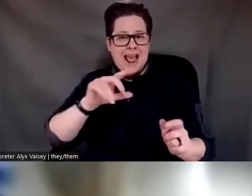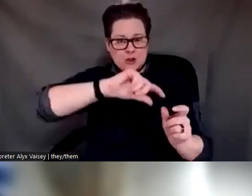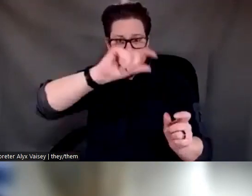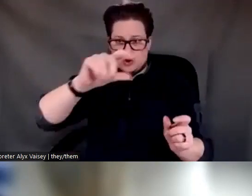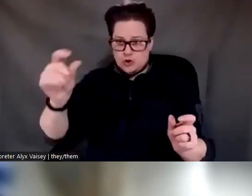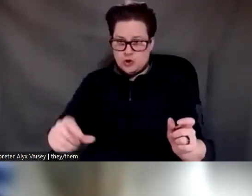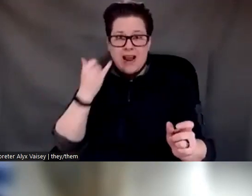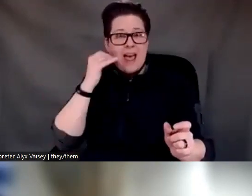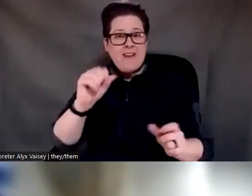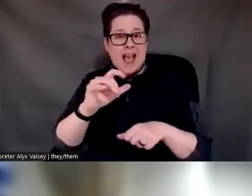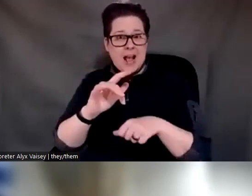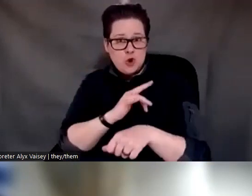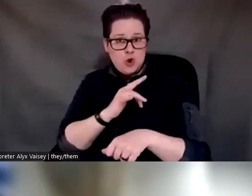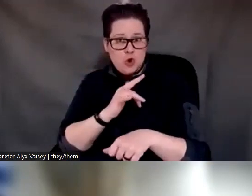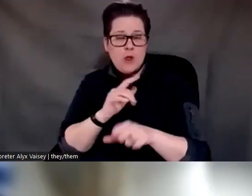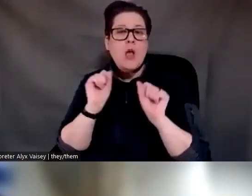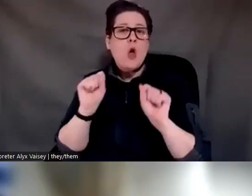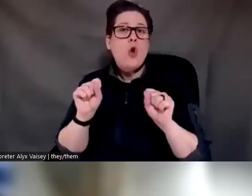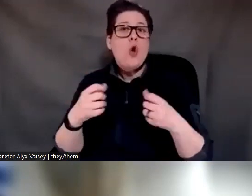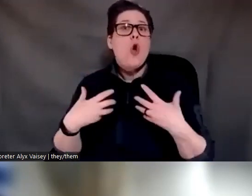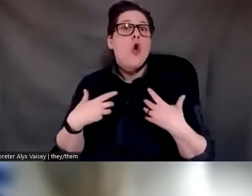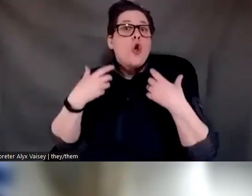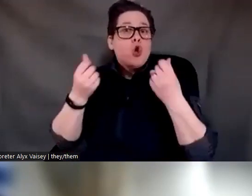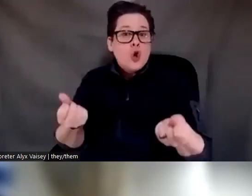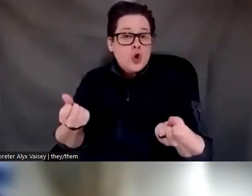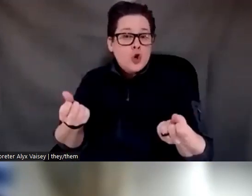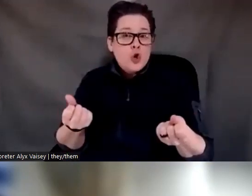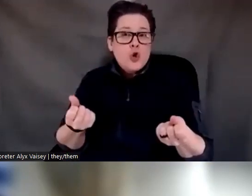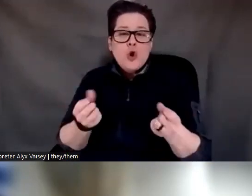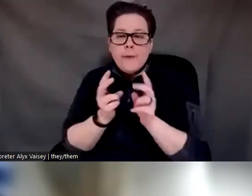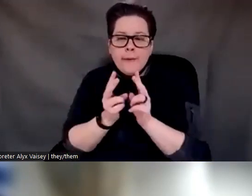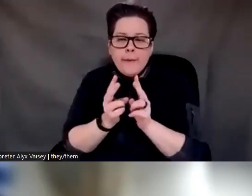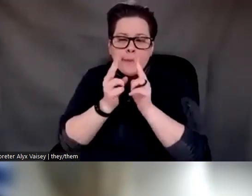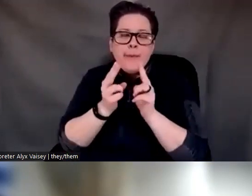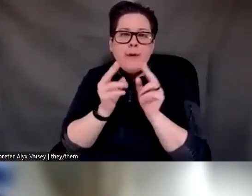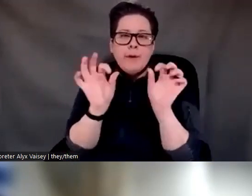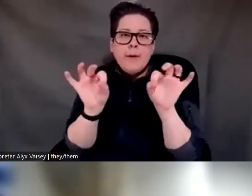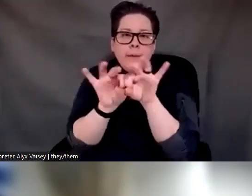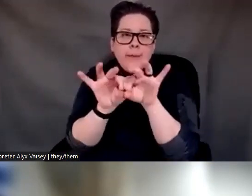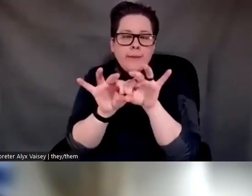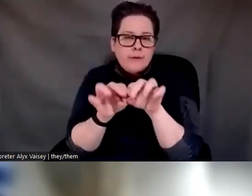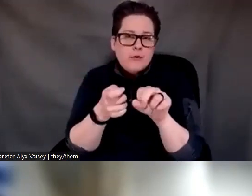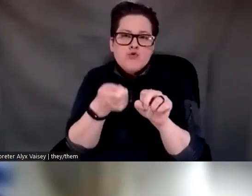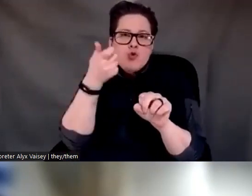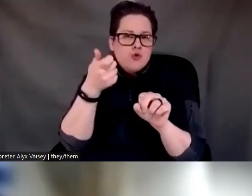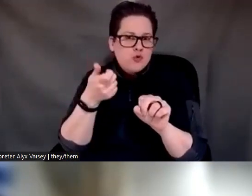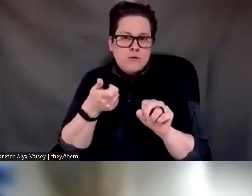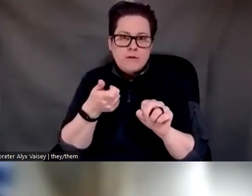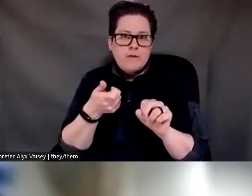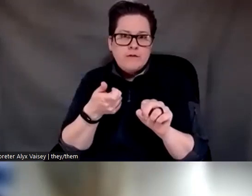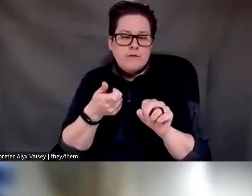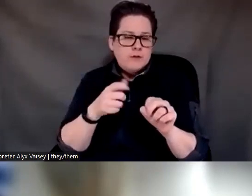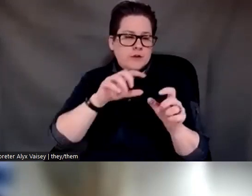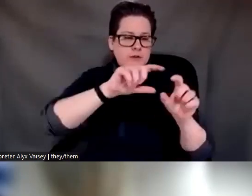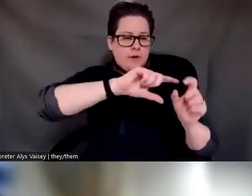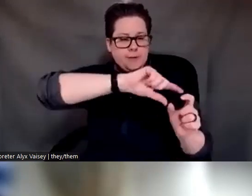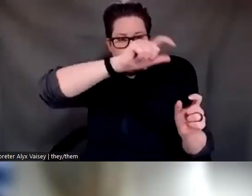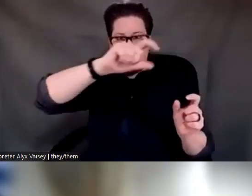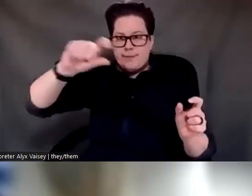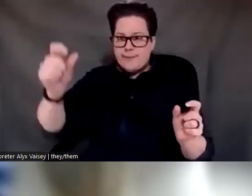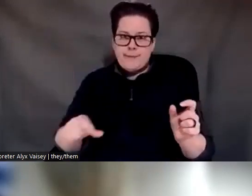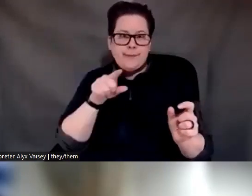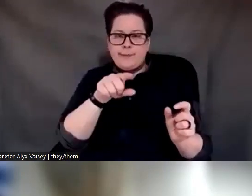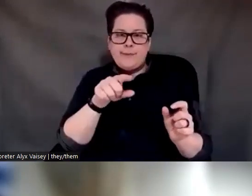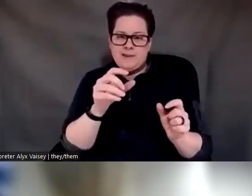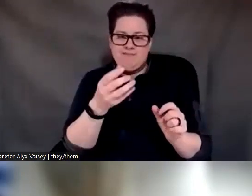early can potentially be cured with a removal of that part of the colon with a reconnection of the bowel. So